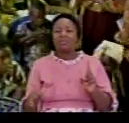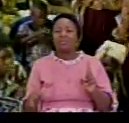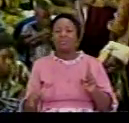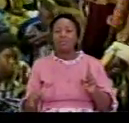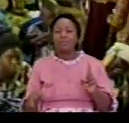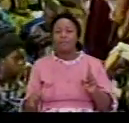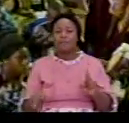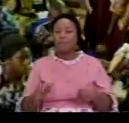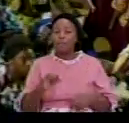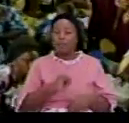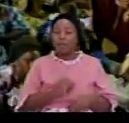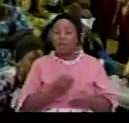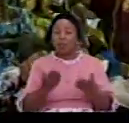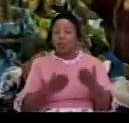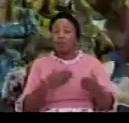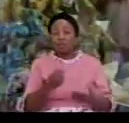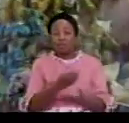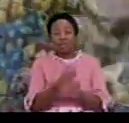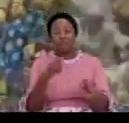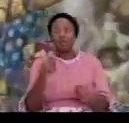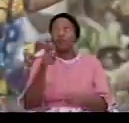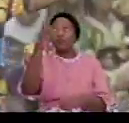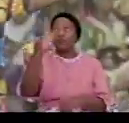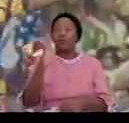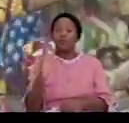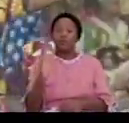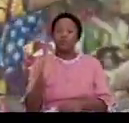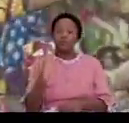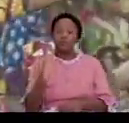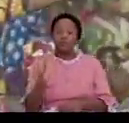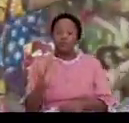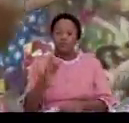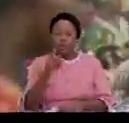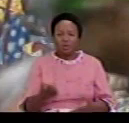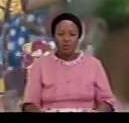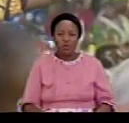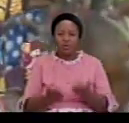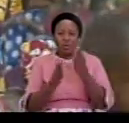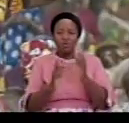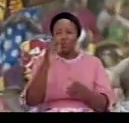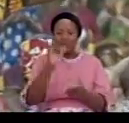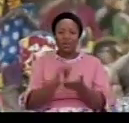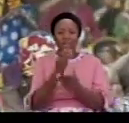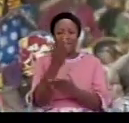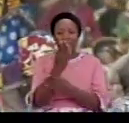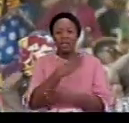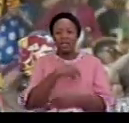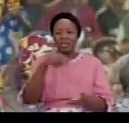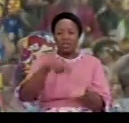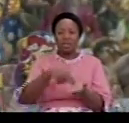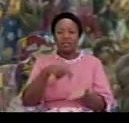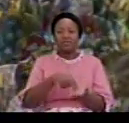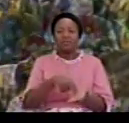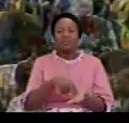I want the salvation of God. You raise up that hand and you stand up.